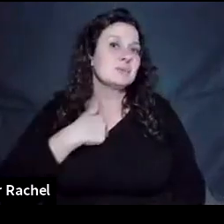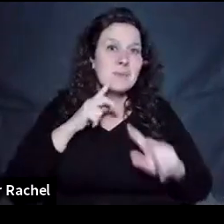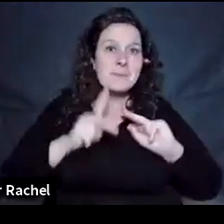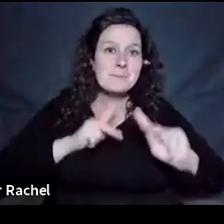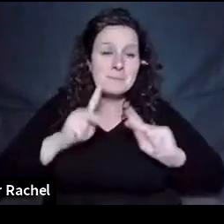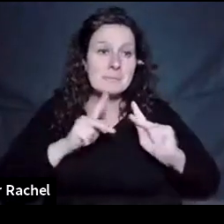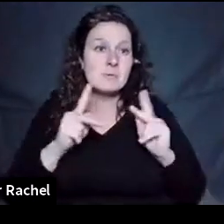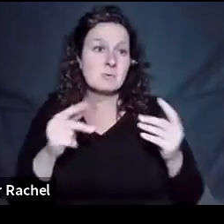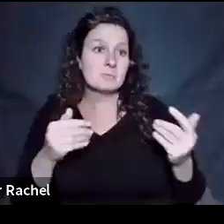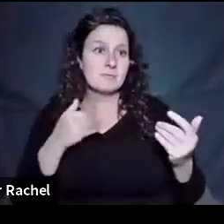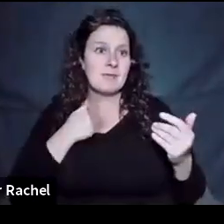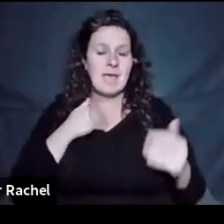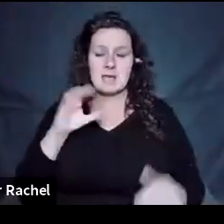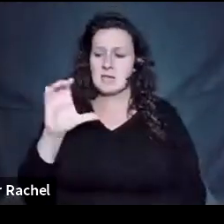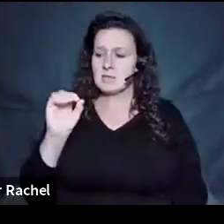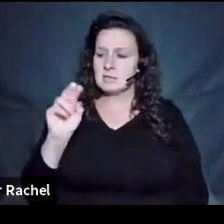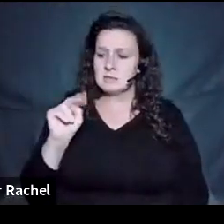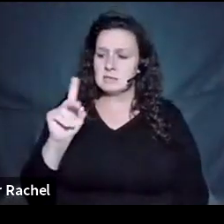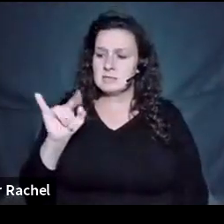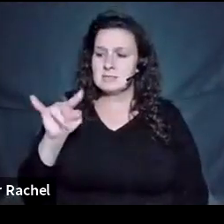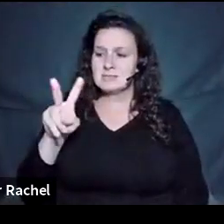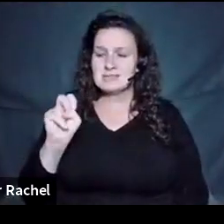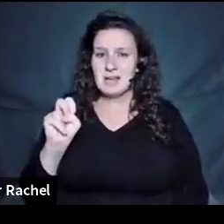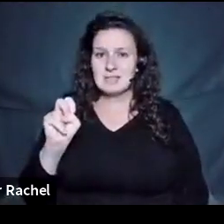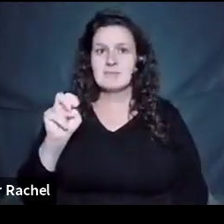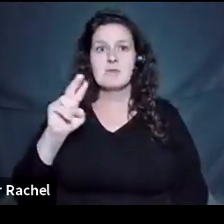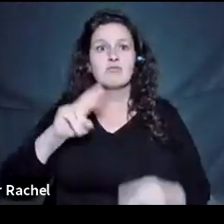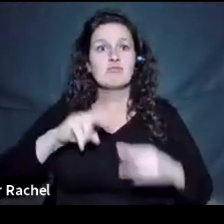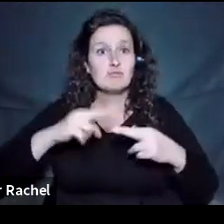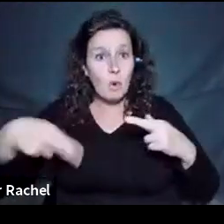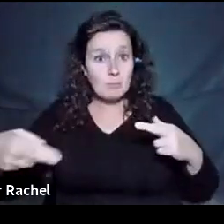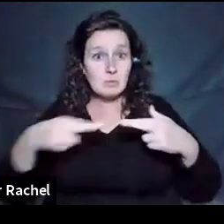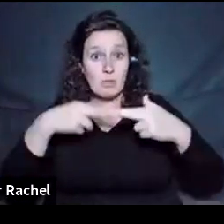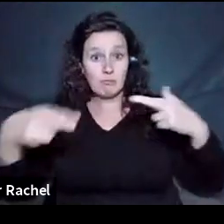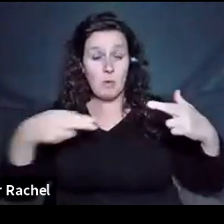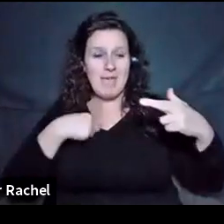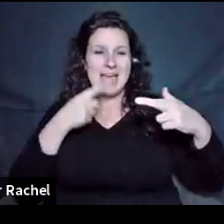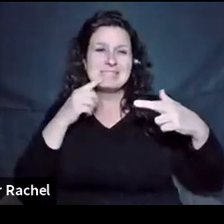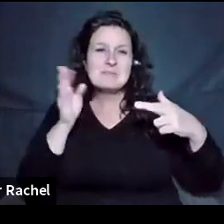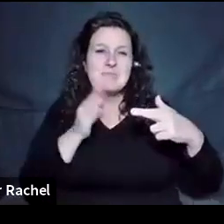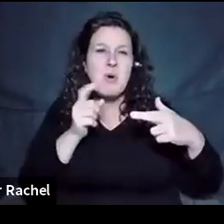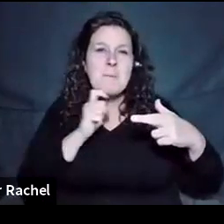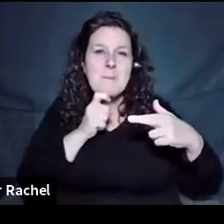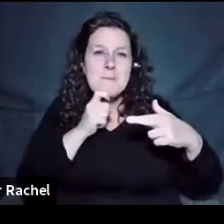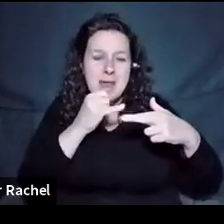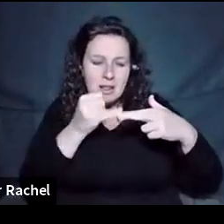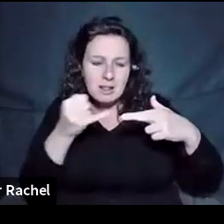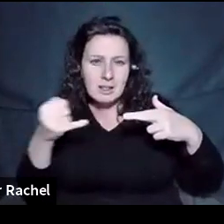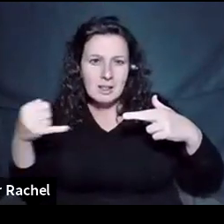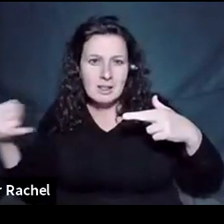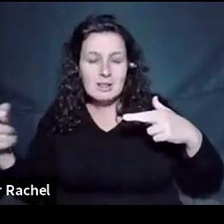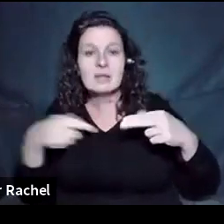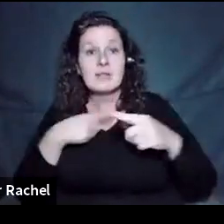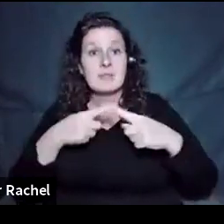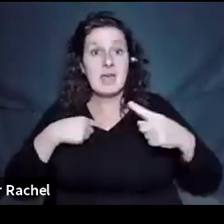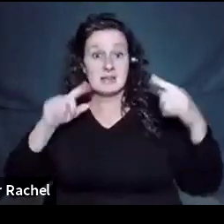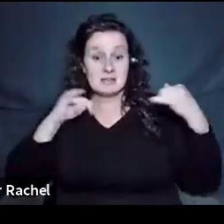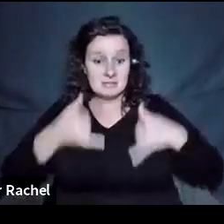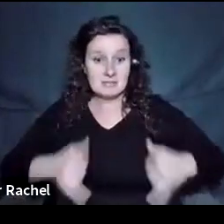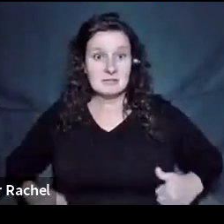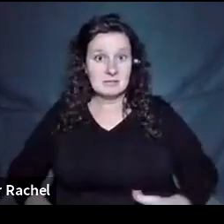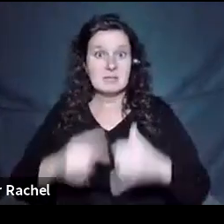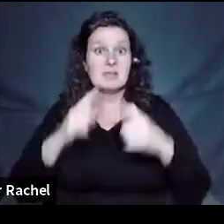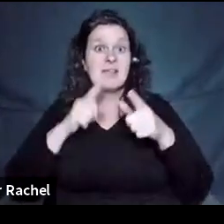a conductive rope that has little metal strands throughout the rope. So imagine tying somebody up and having like a full body harness on them and then touching the